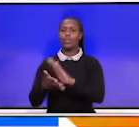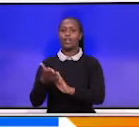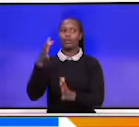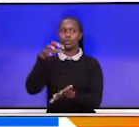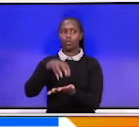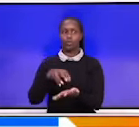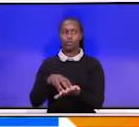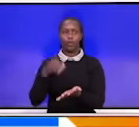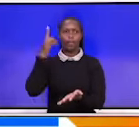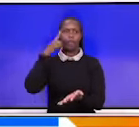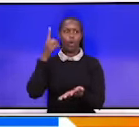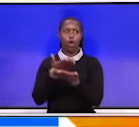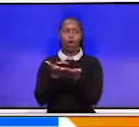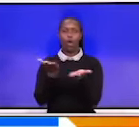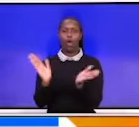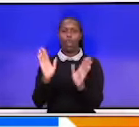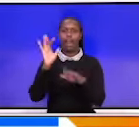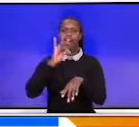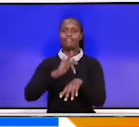those affected.